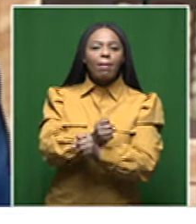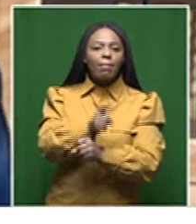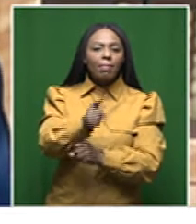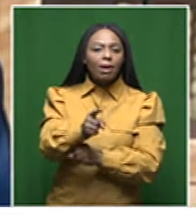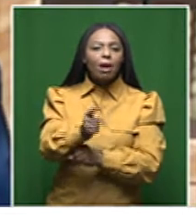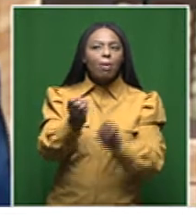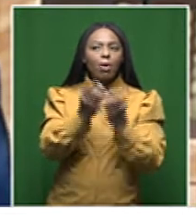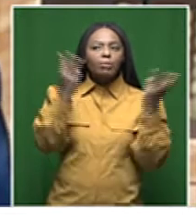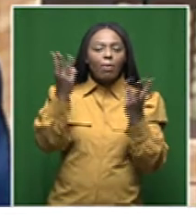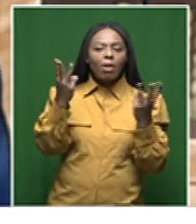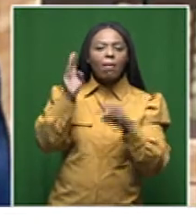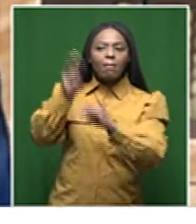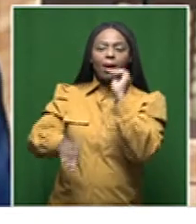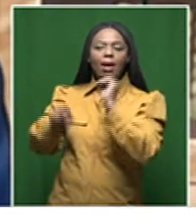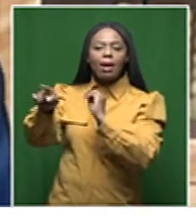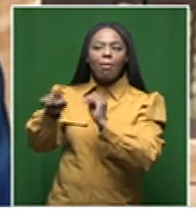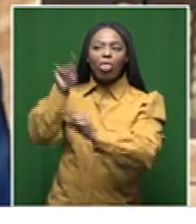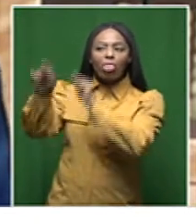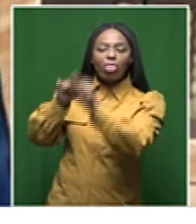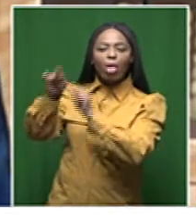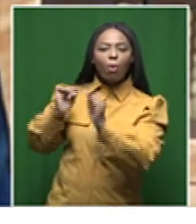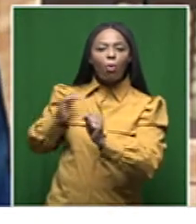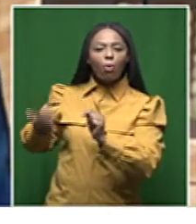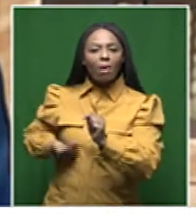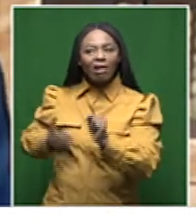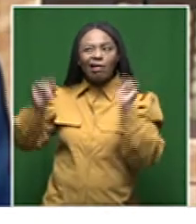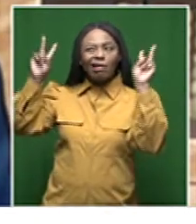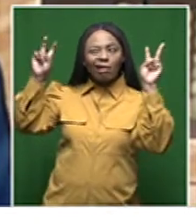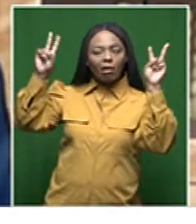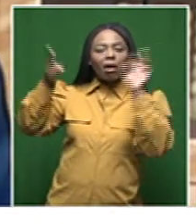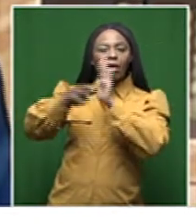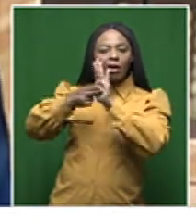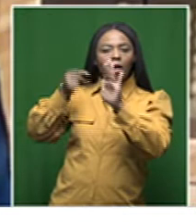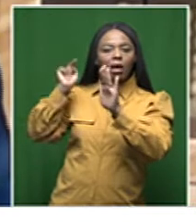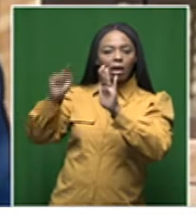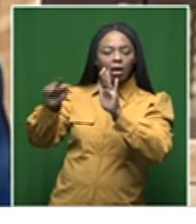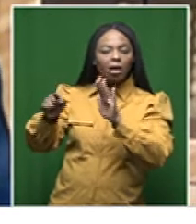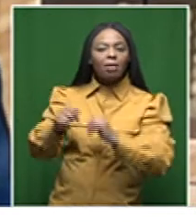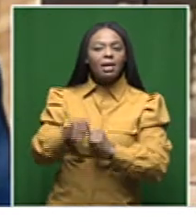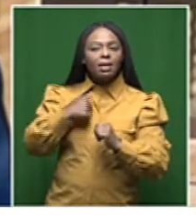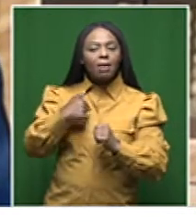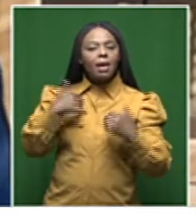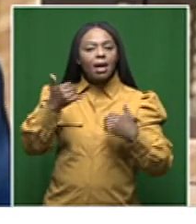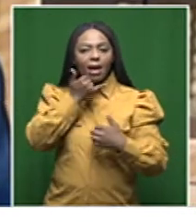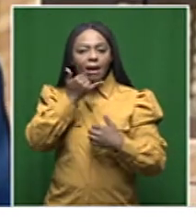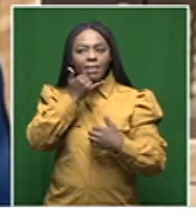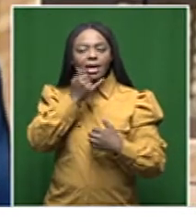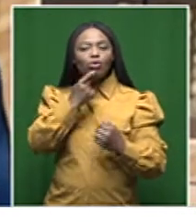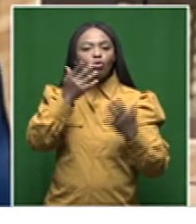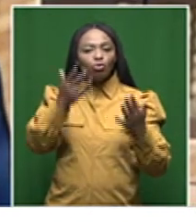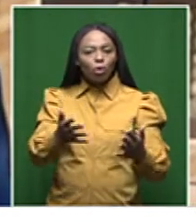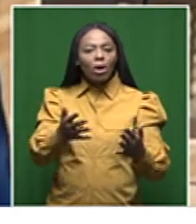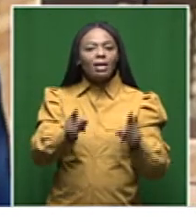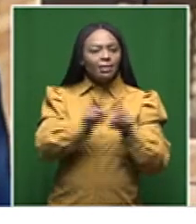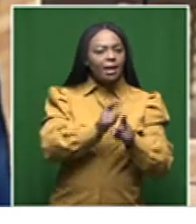it constructs the whole thing, or the norm, how it's perceived. So I'm so excited that he put it out there that yes, men have to own